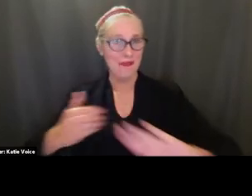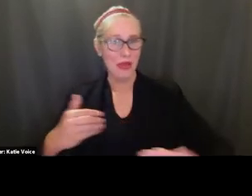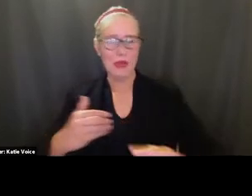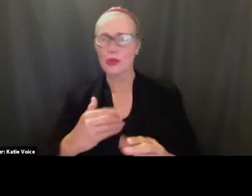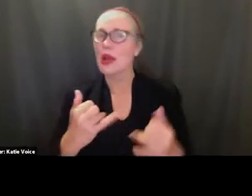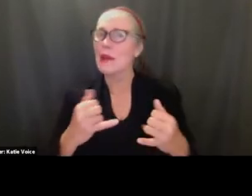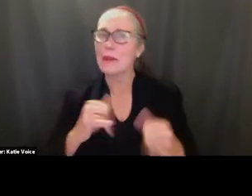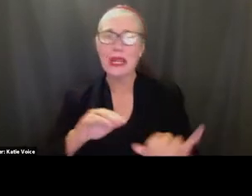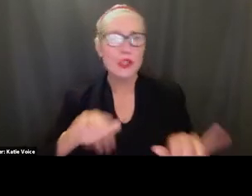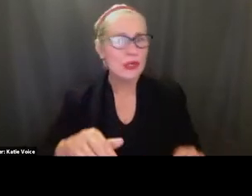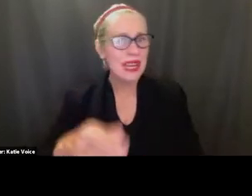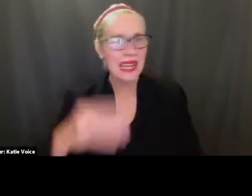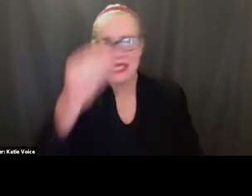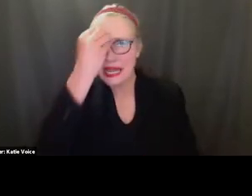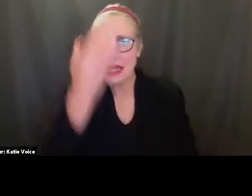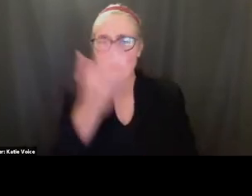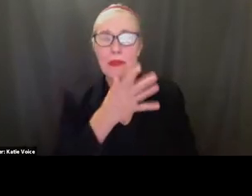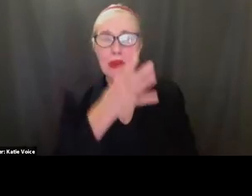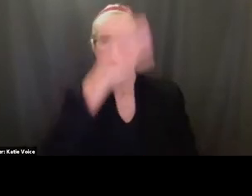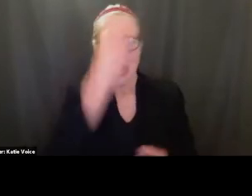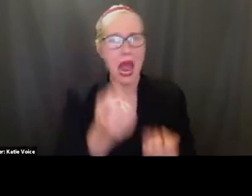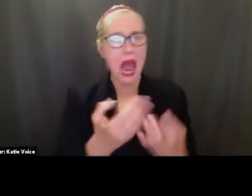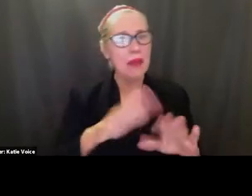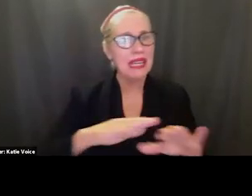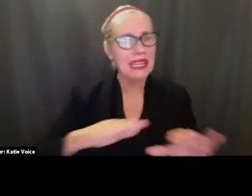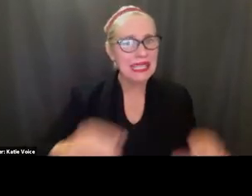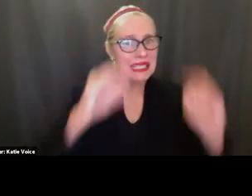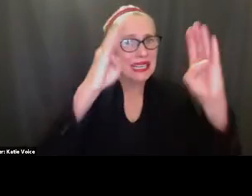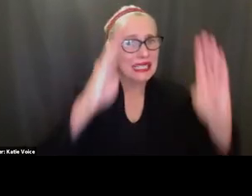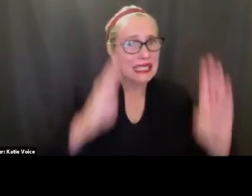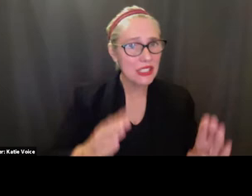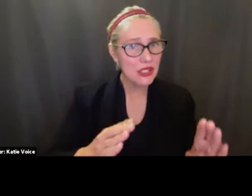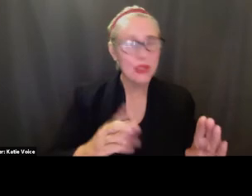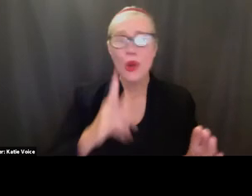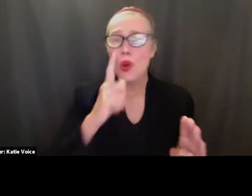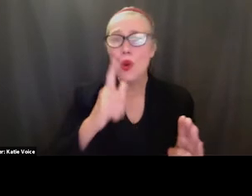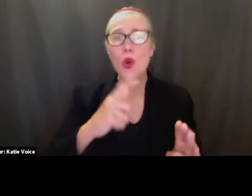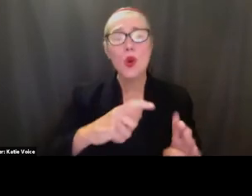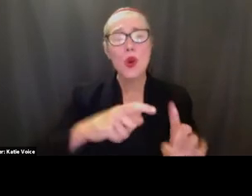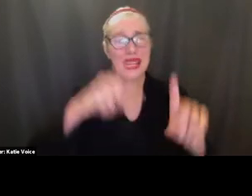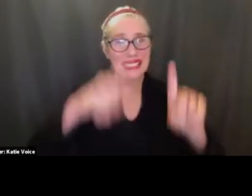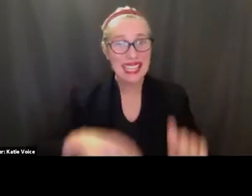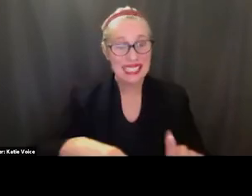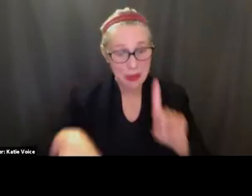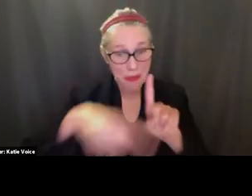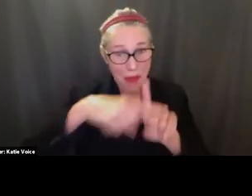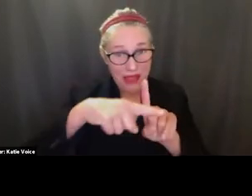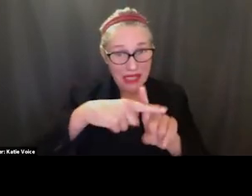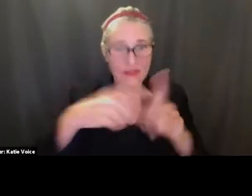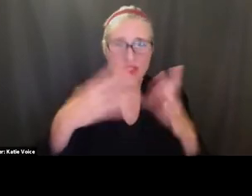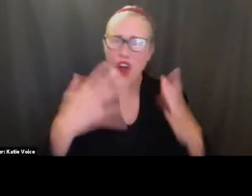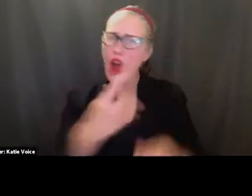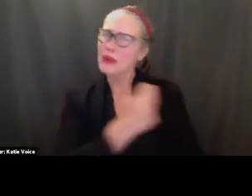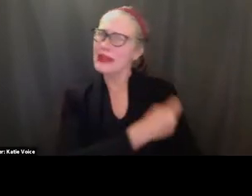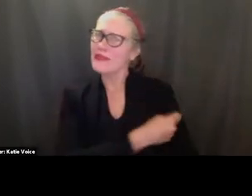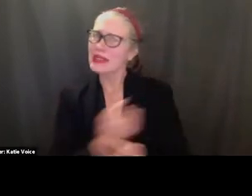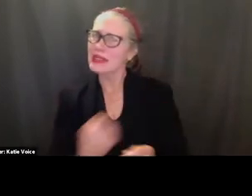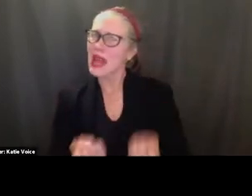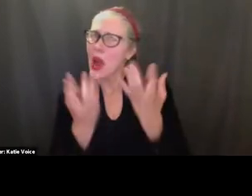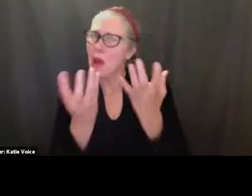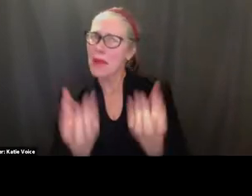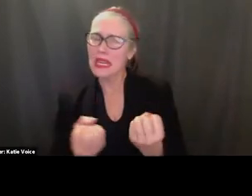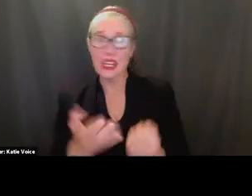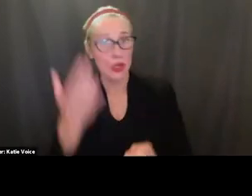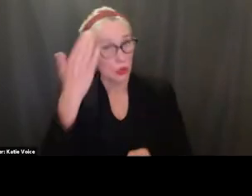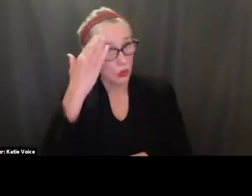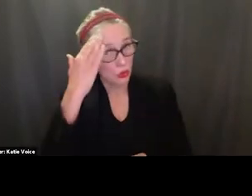share with us parents though is how many of the district kids and teachers who tested positive for covid this year were already vaccinated as you very well